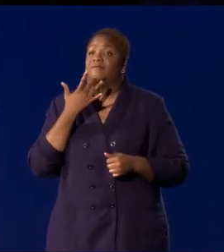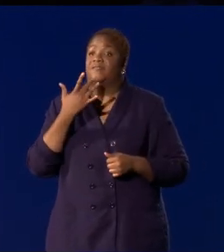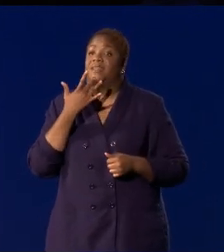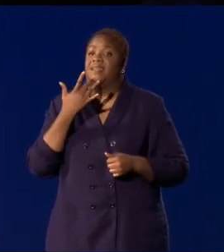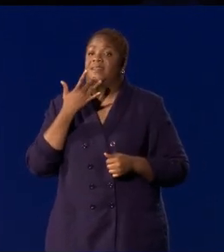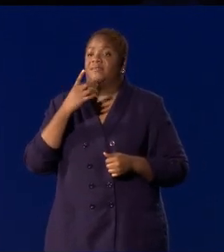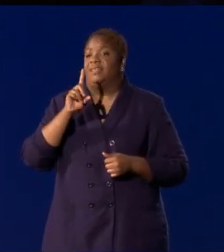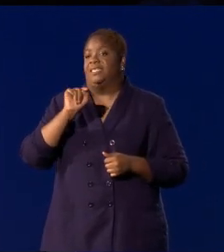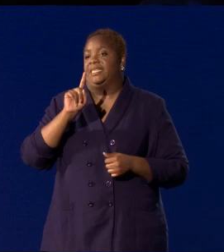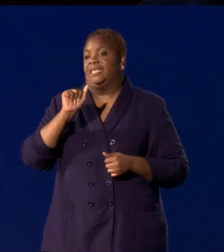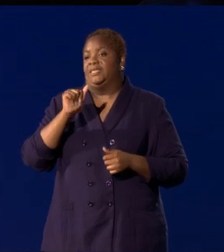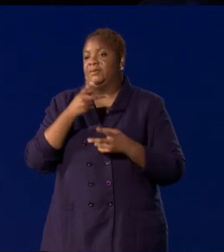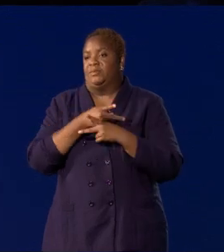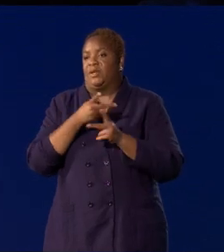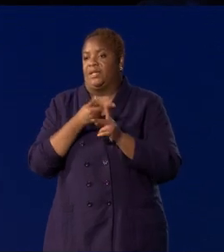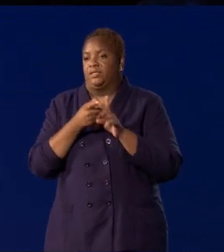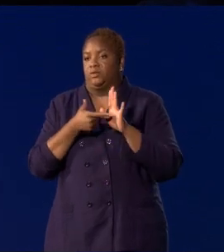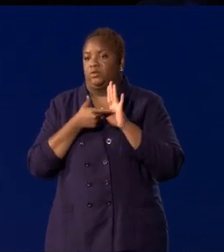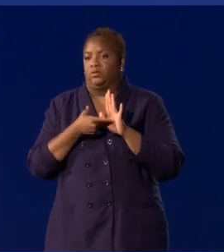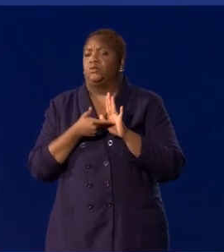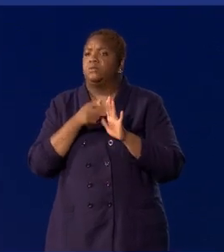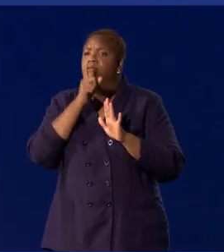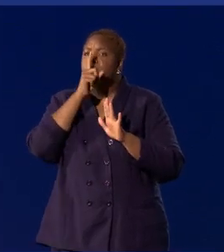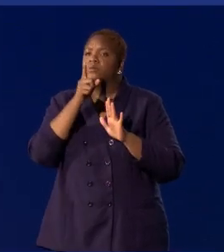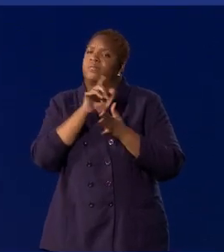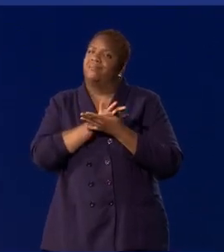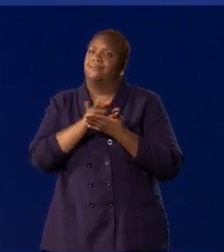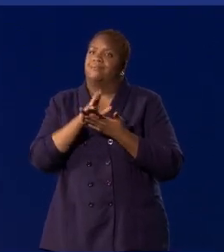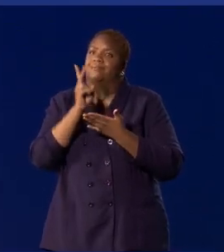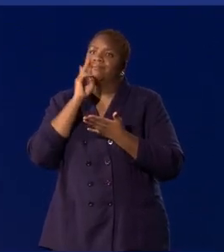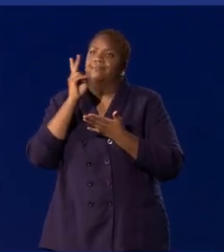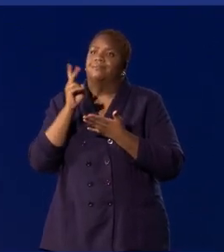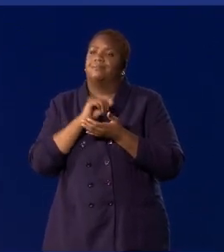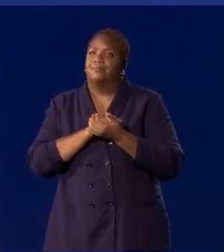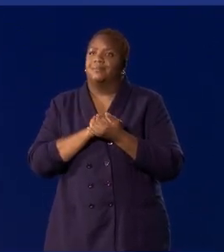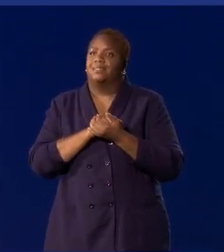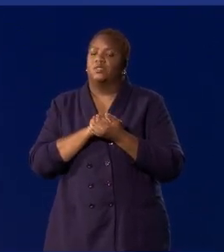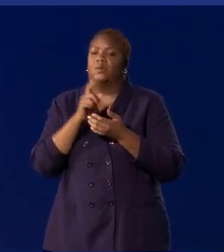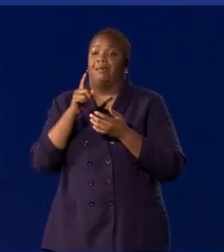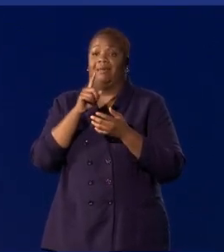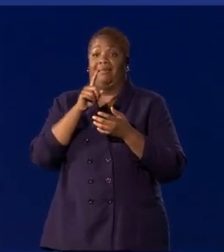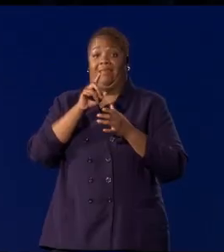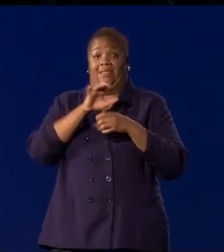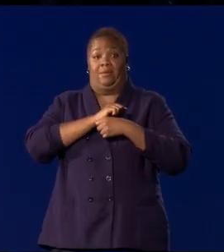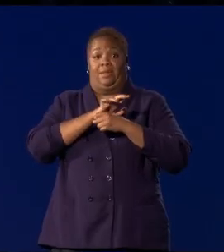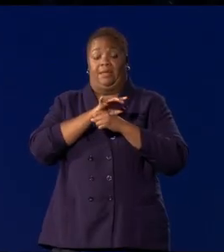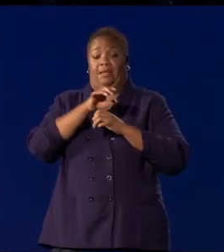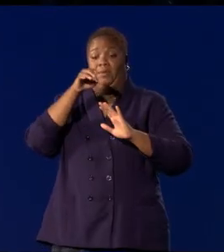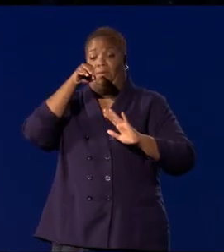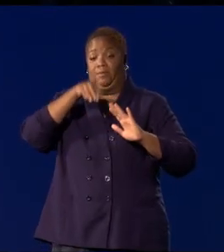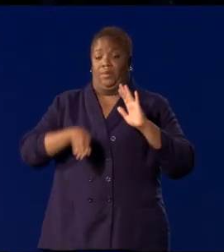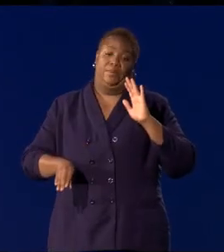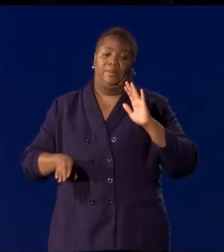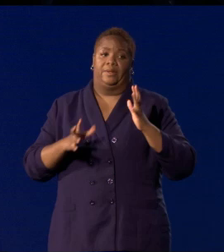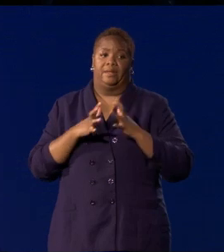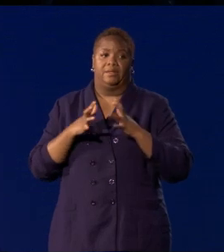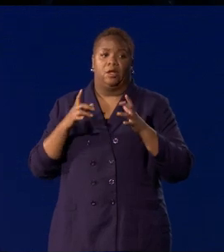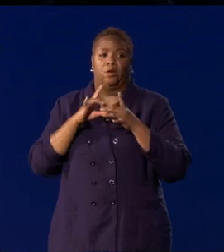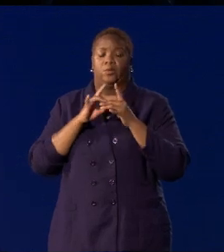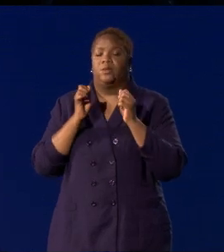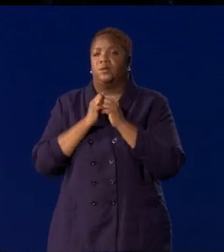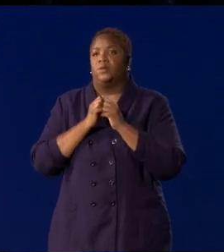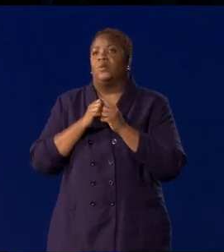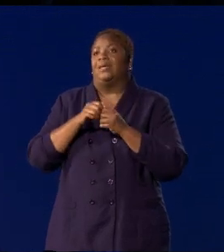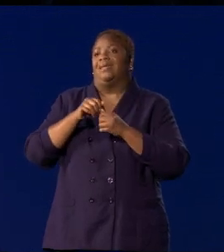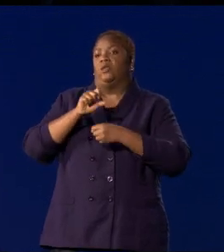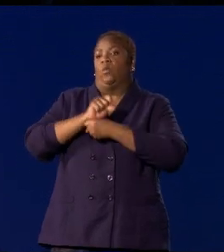favorite data products to dig into. You can really nicely see the initial hit of the pandemic. We dropped a whole bunch in terms of labor